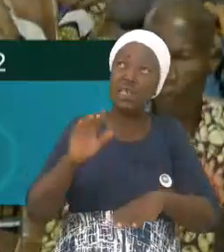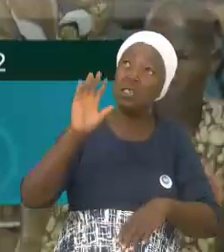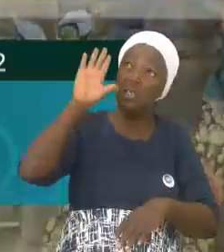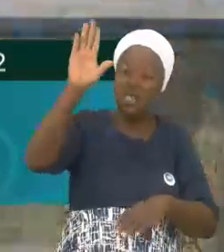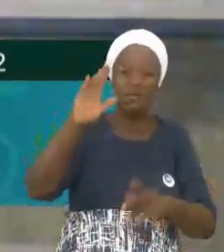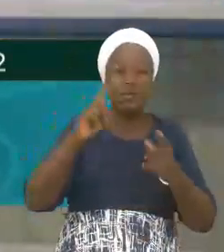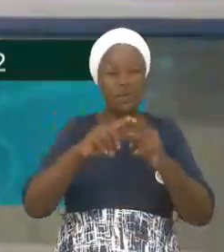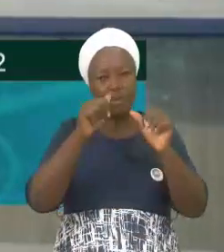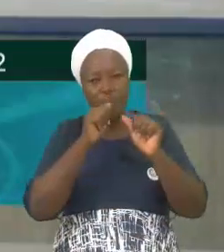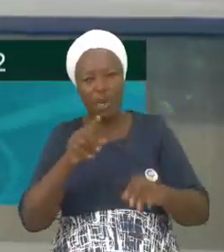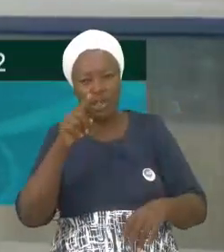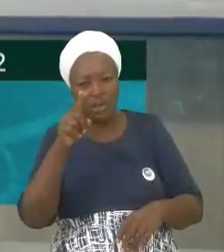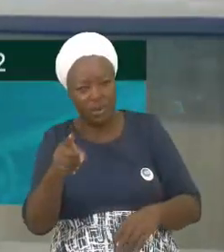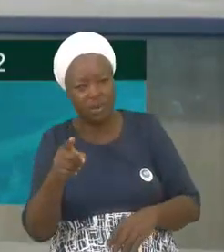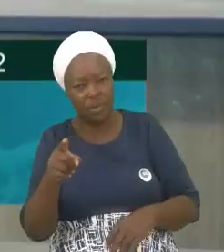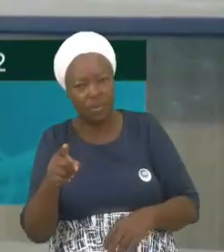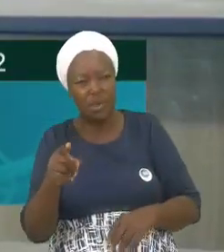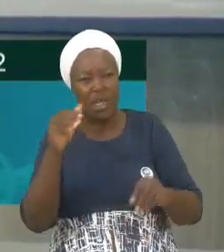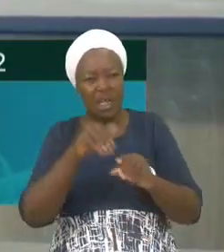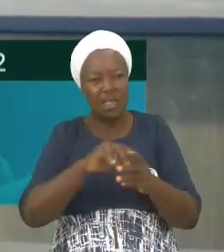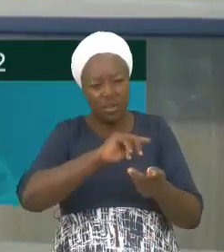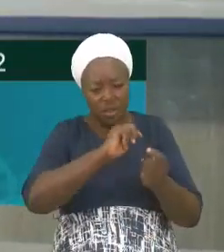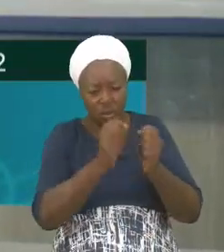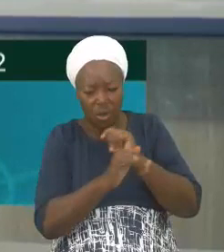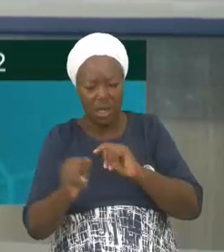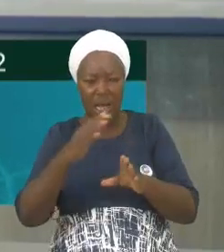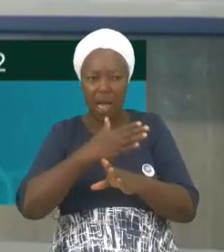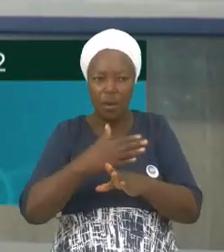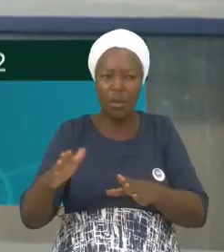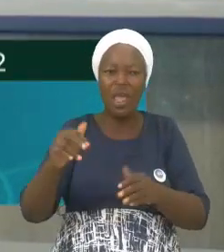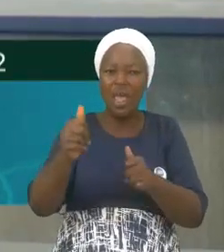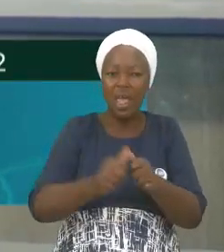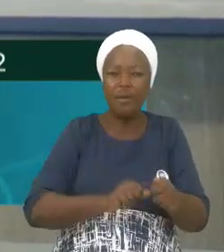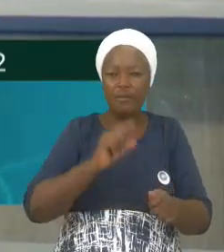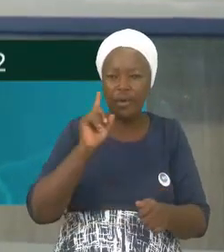bless you in turning away